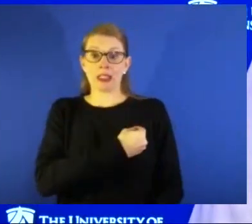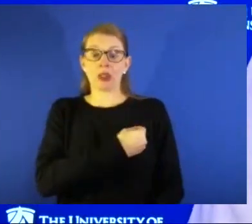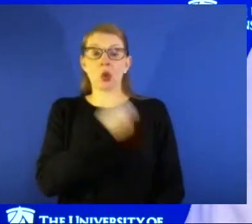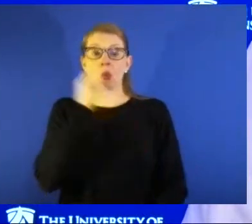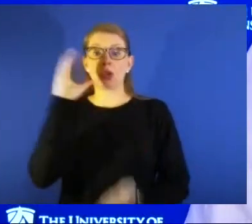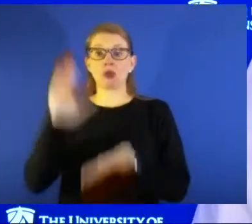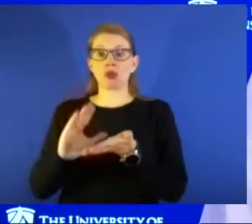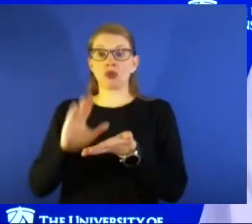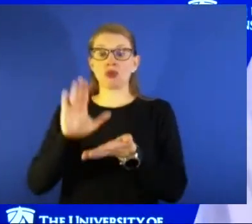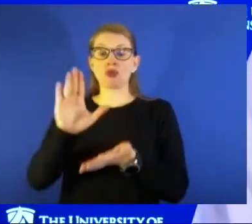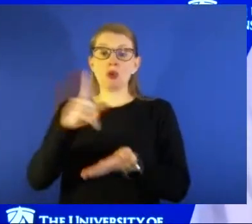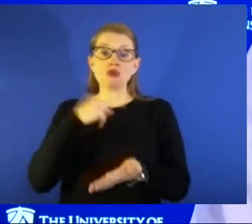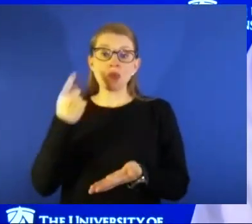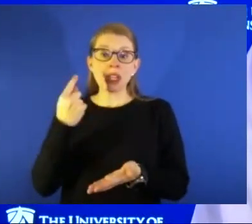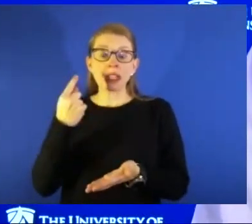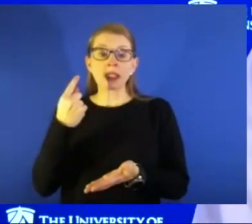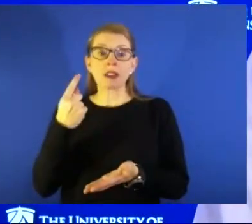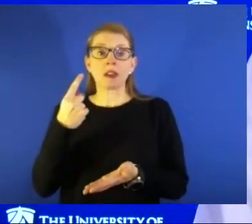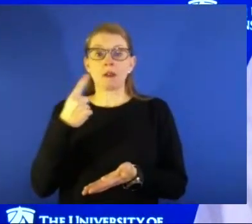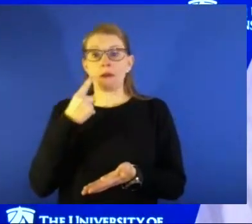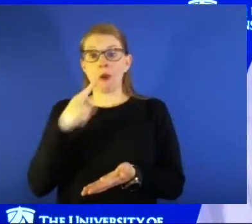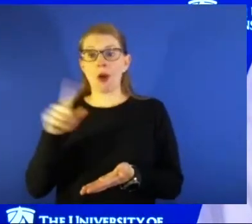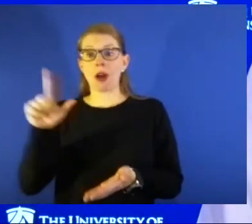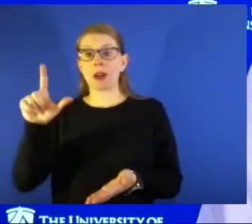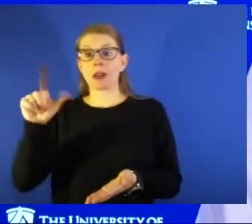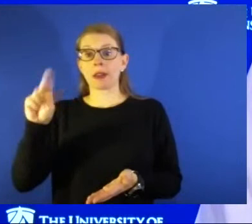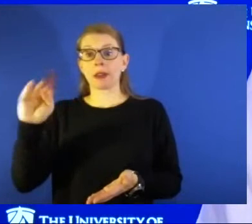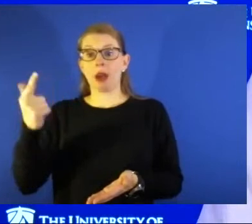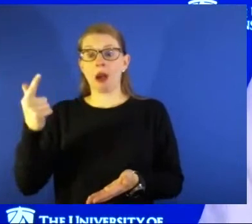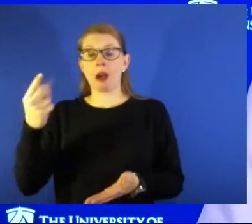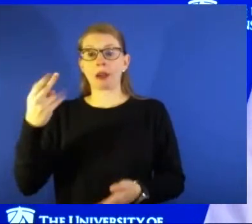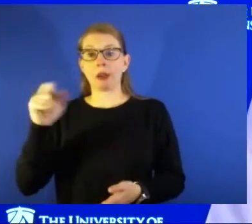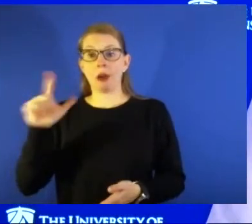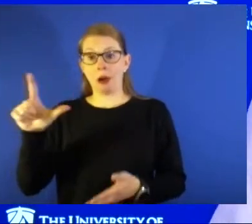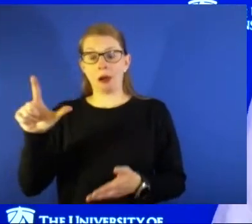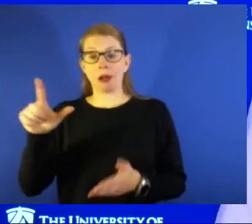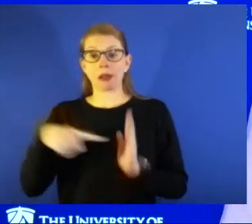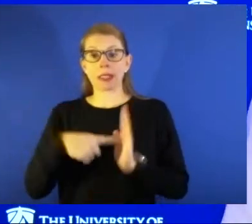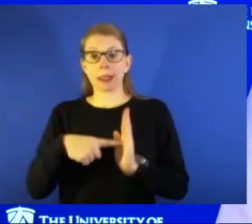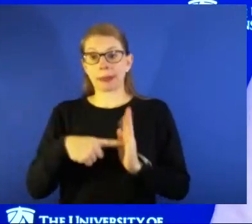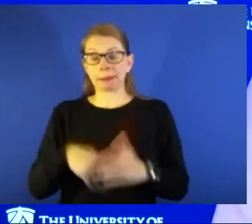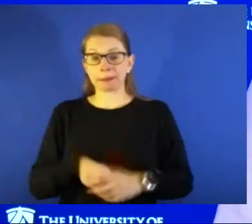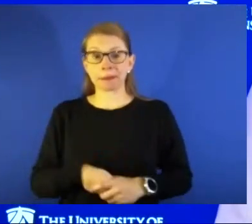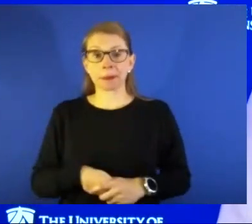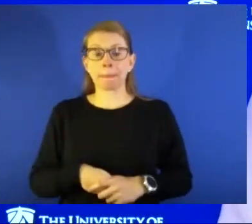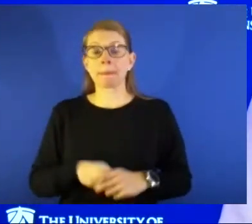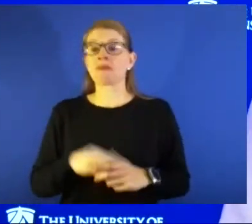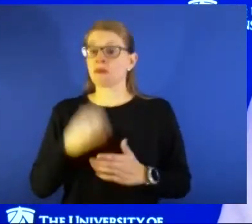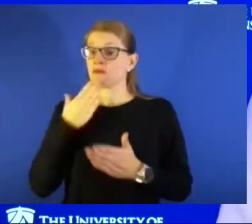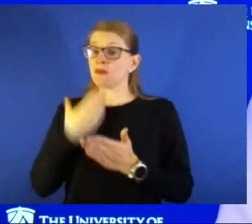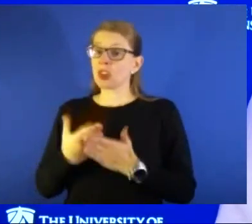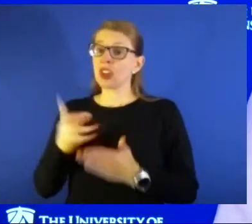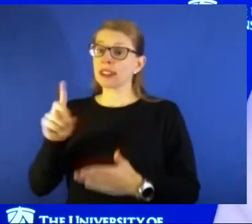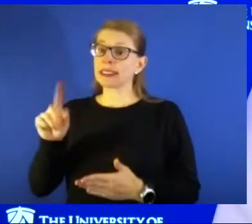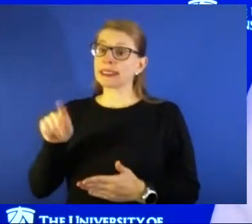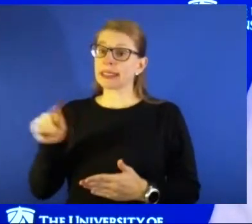risk of long haul syndrome or long COVID. We do have good data and good evidence